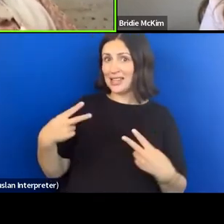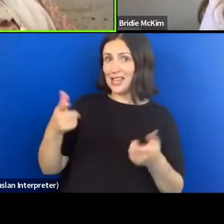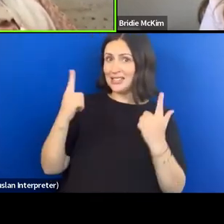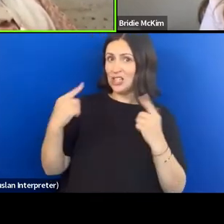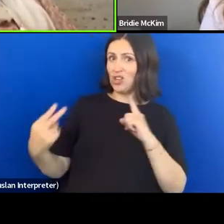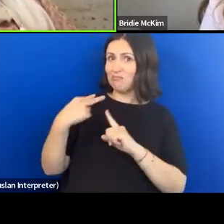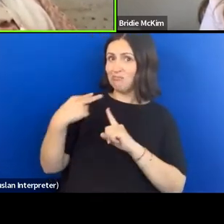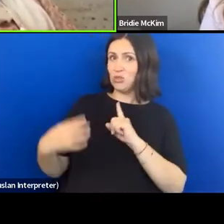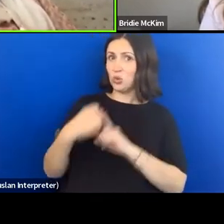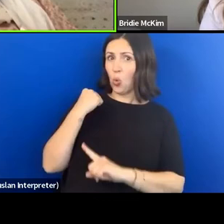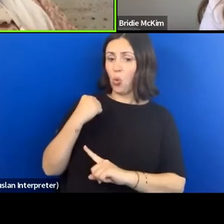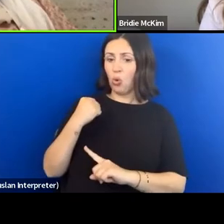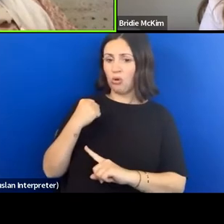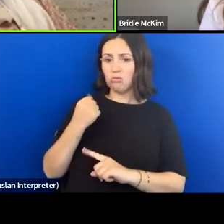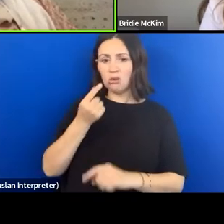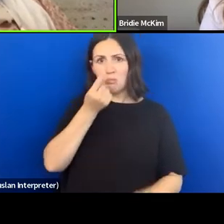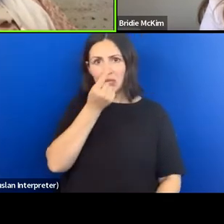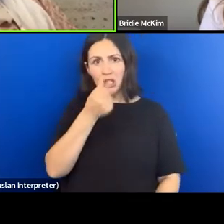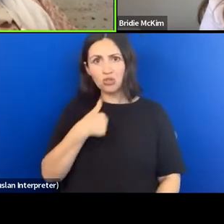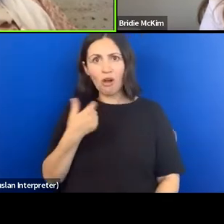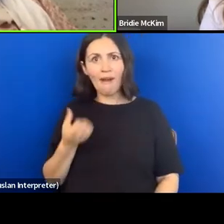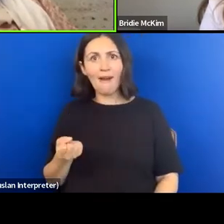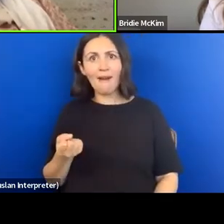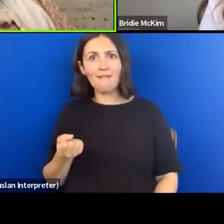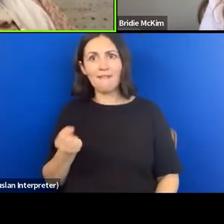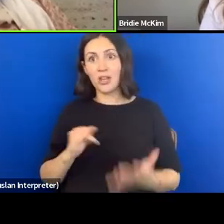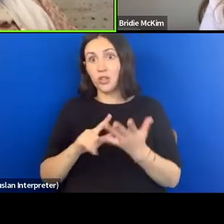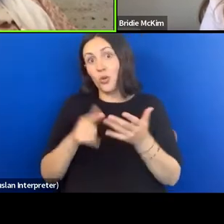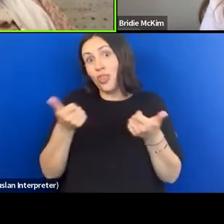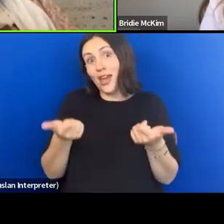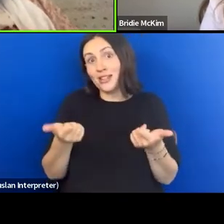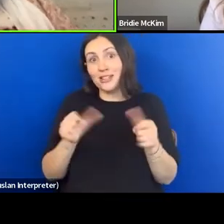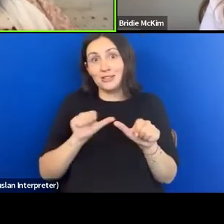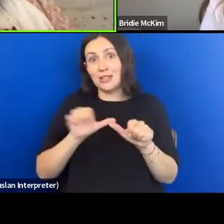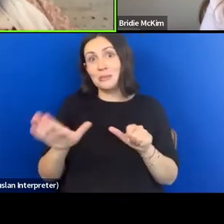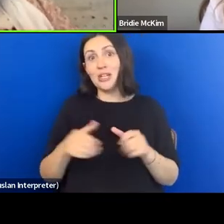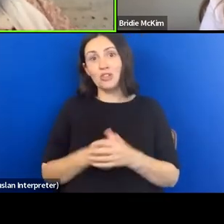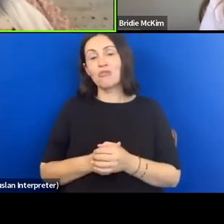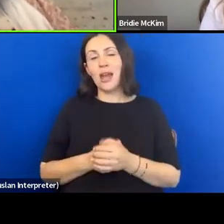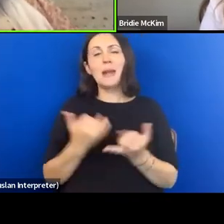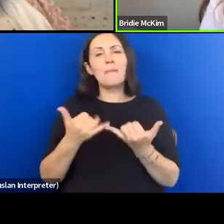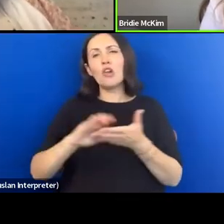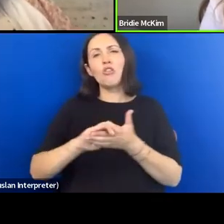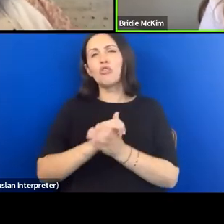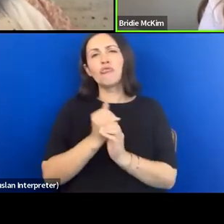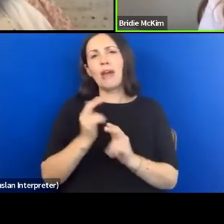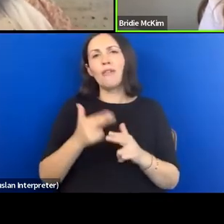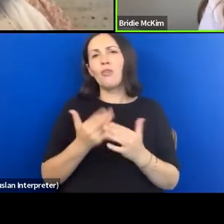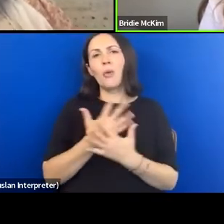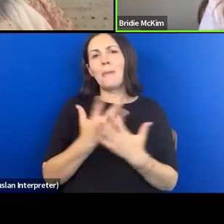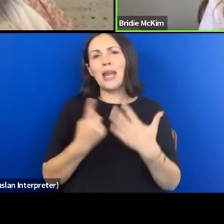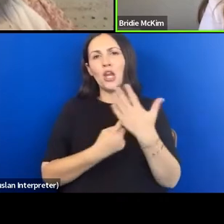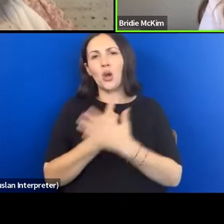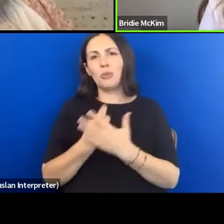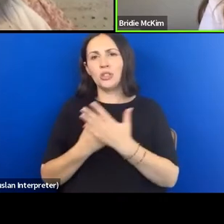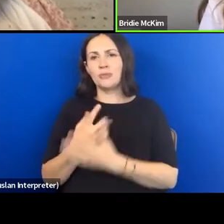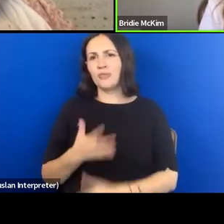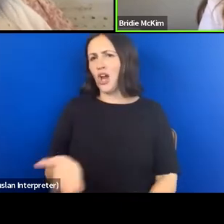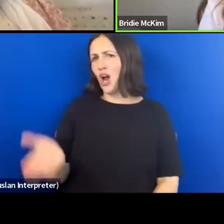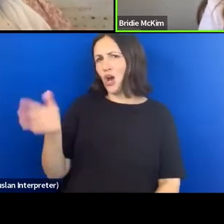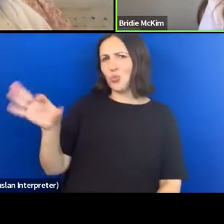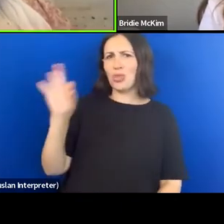know, opportunities kind of come to me, and I'm grateful for that. Yeah, and you're the best person for the